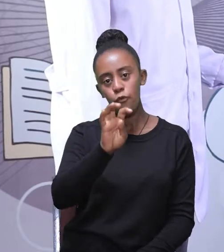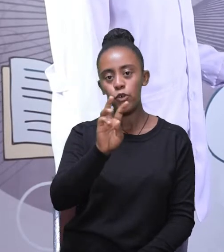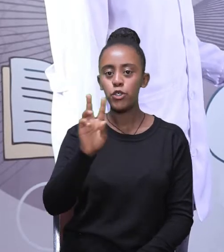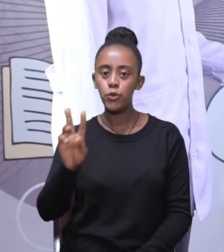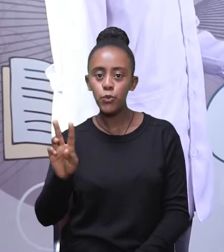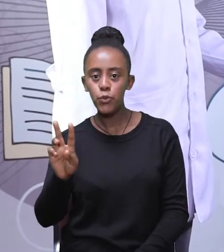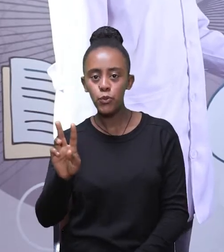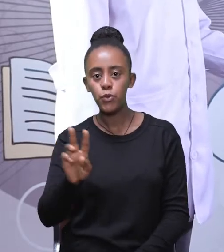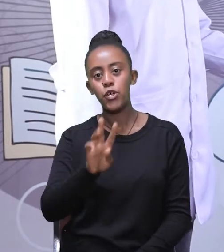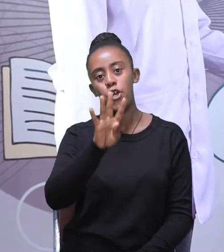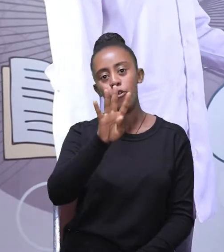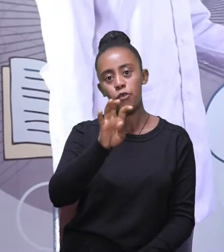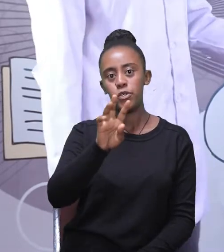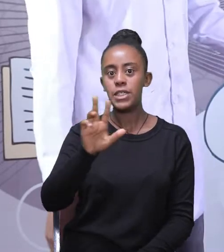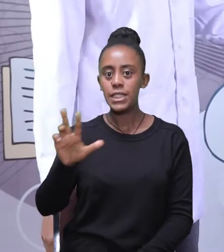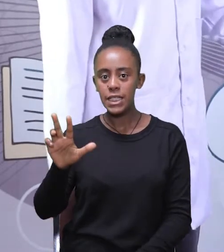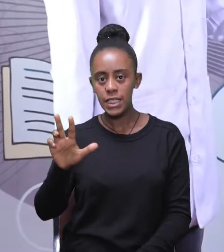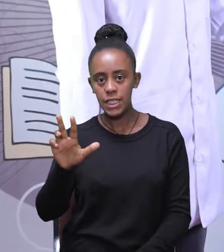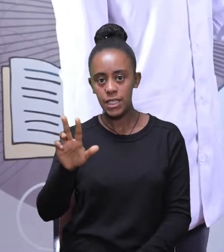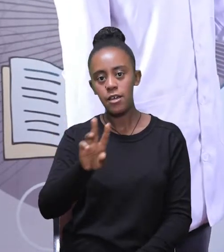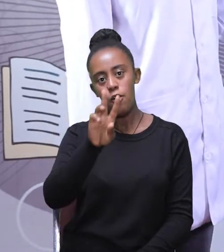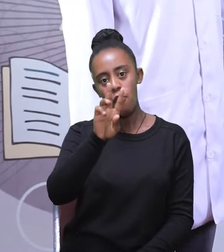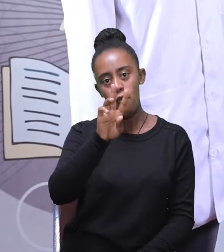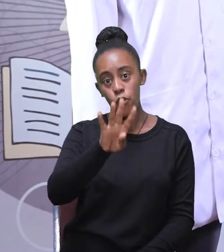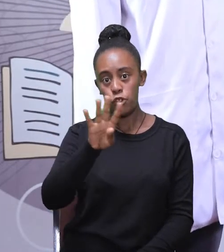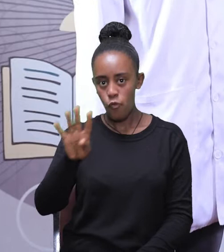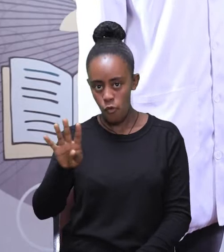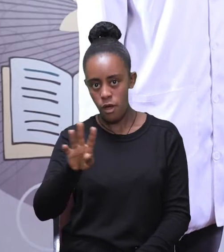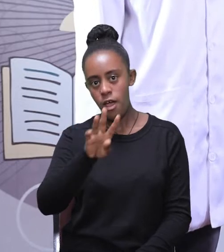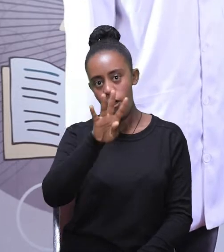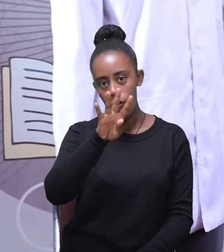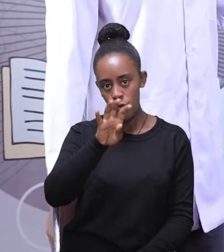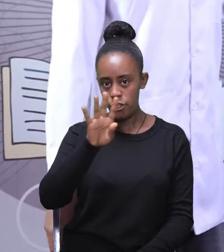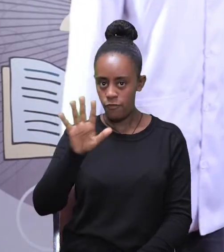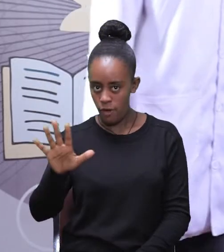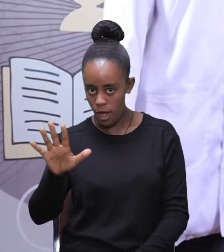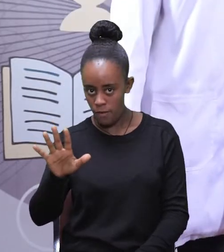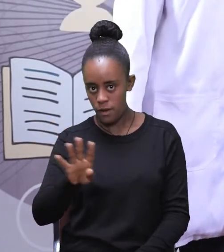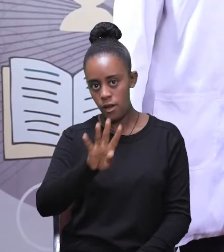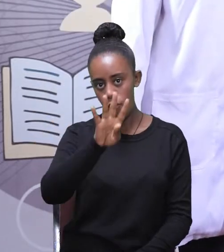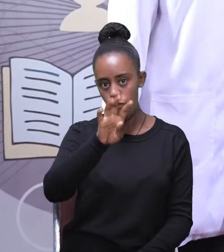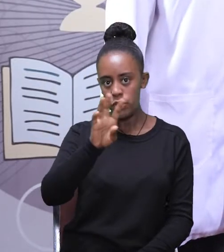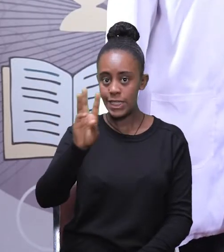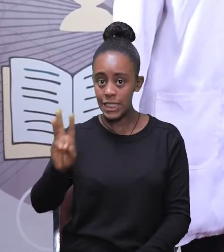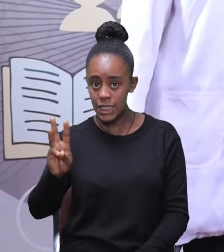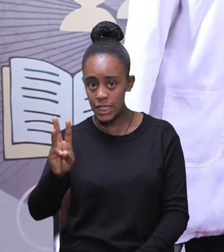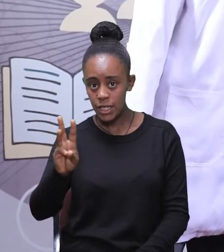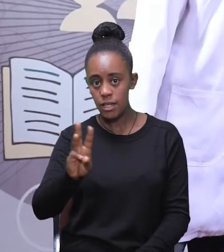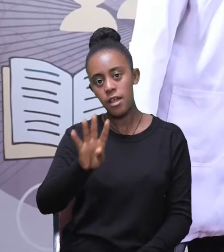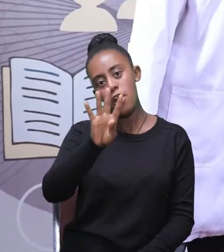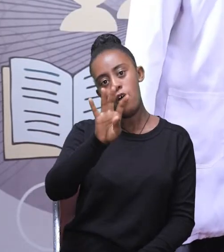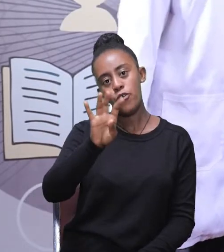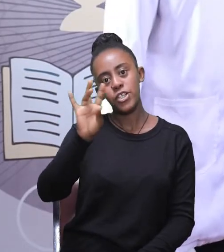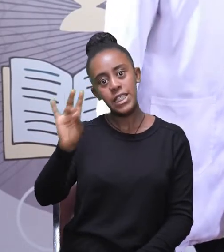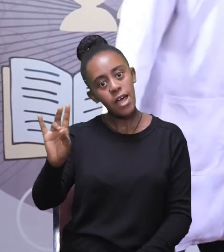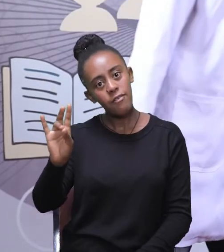42, 43, 44, 45, 46,